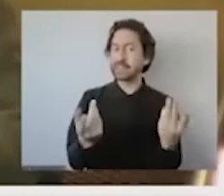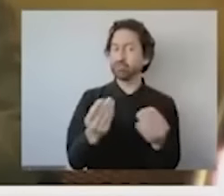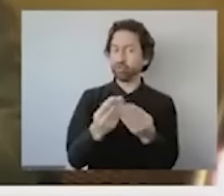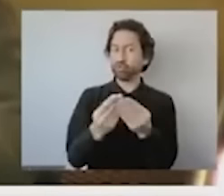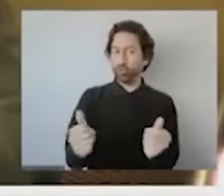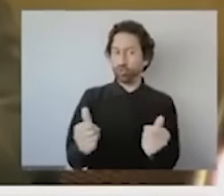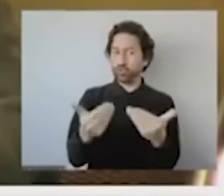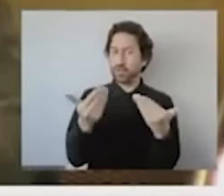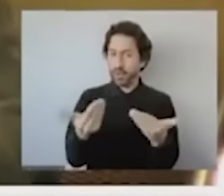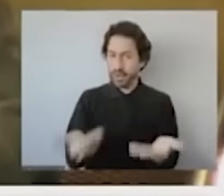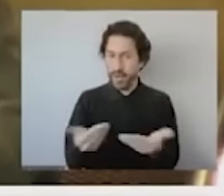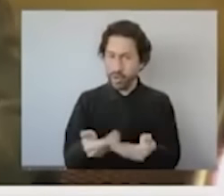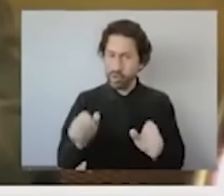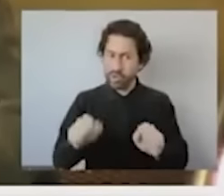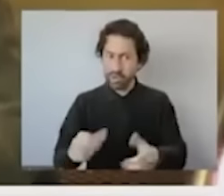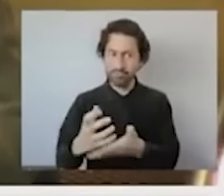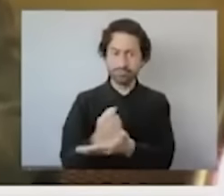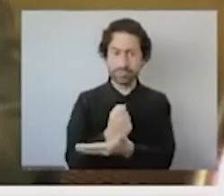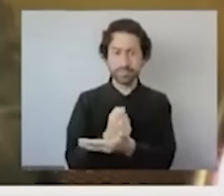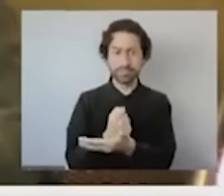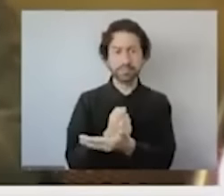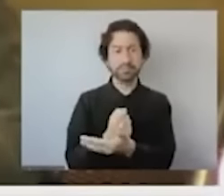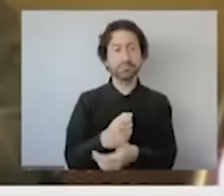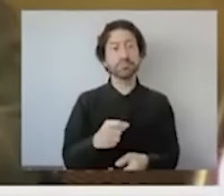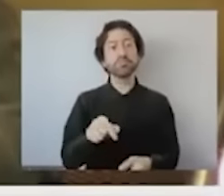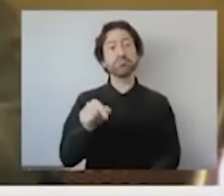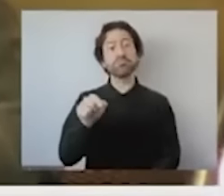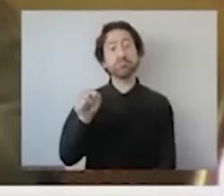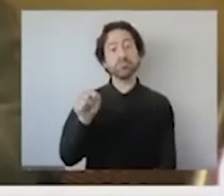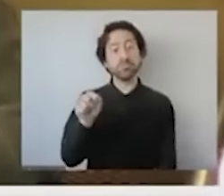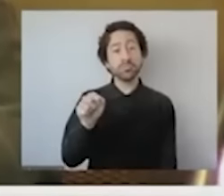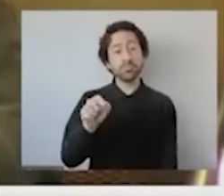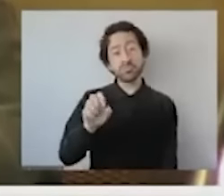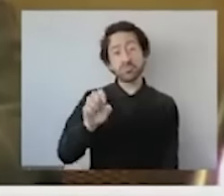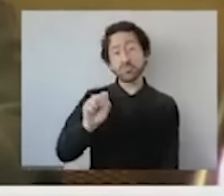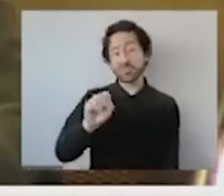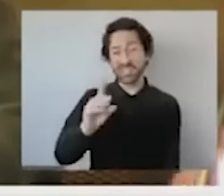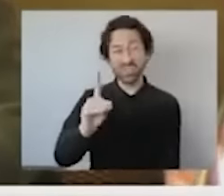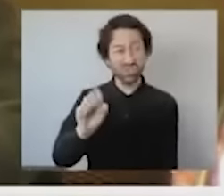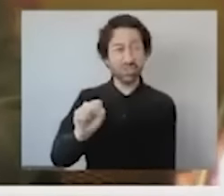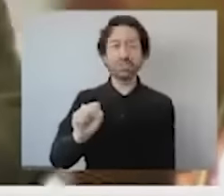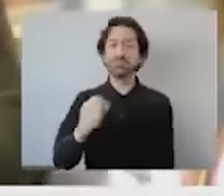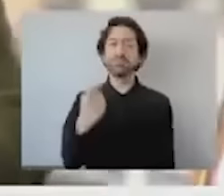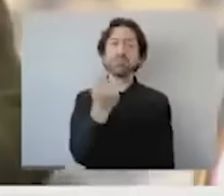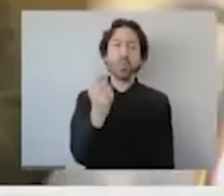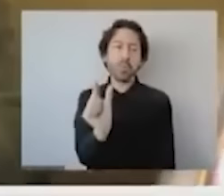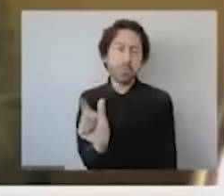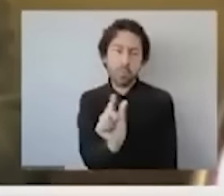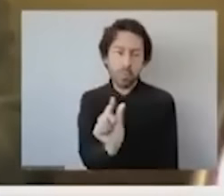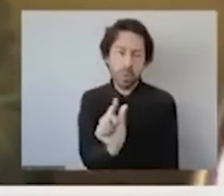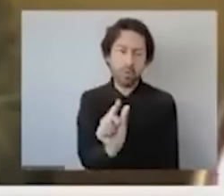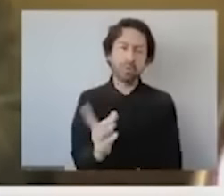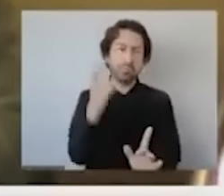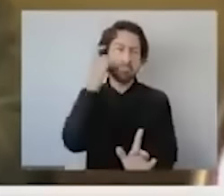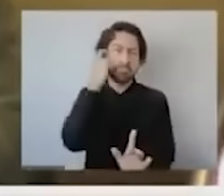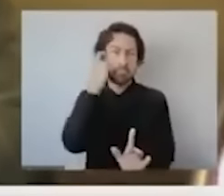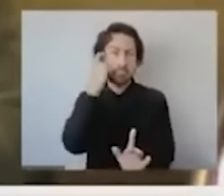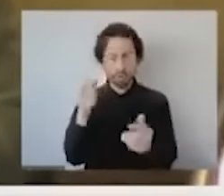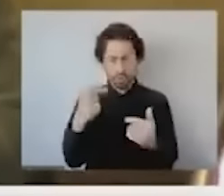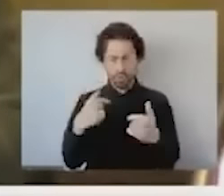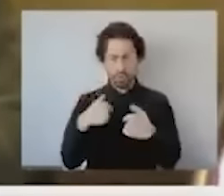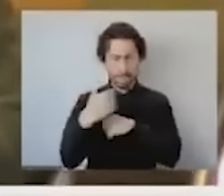will always be small, and therefore we have to think beyond our geographical boundaries in order to be able to achieve the SDGs. So one